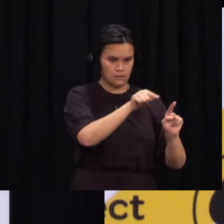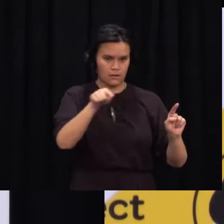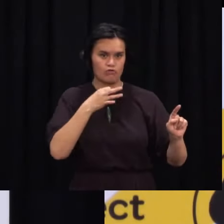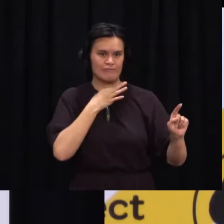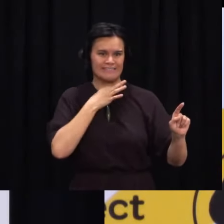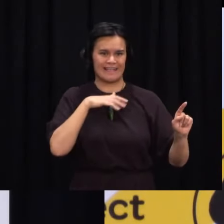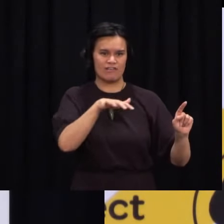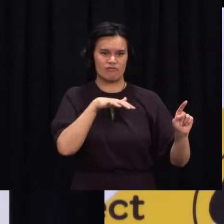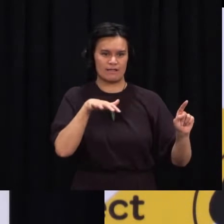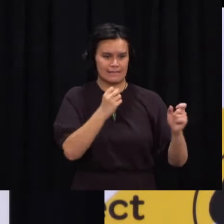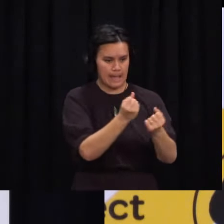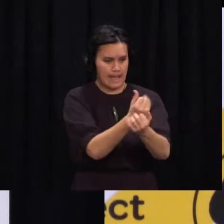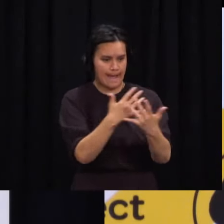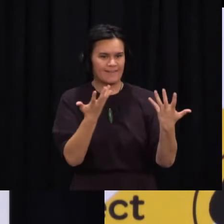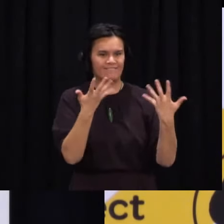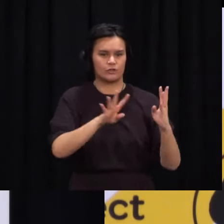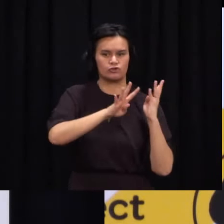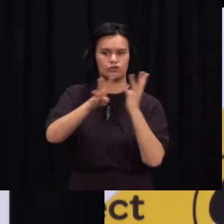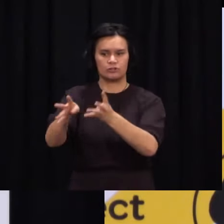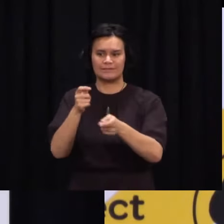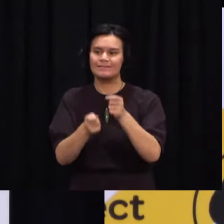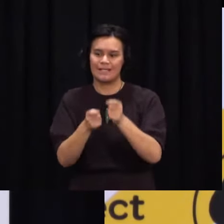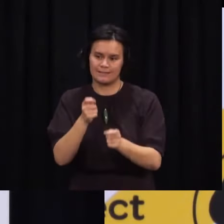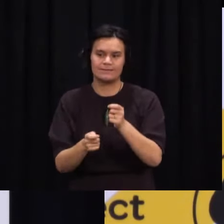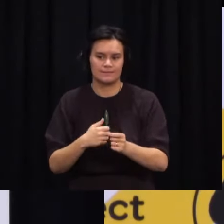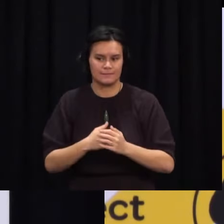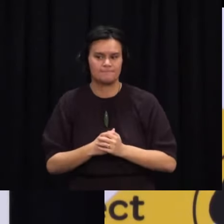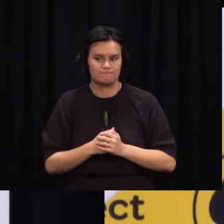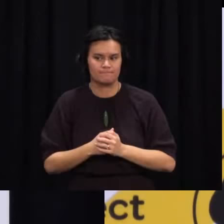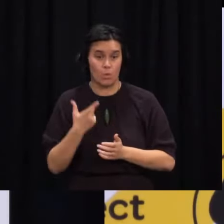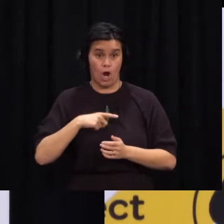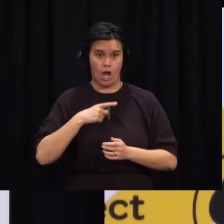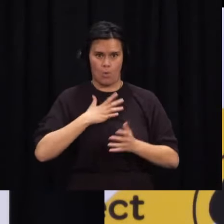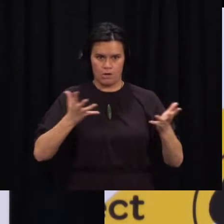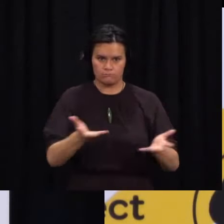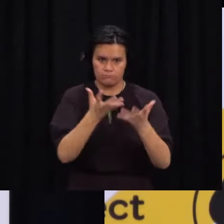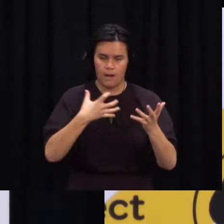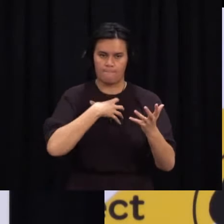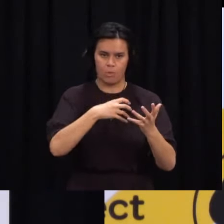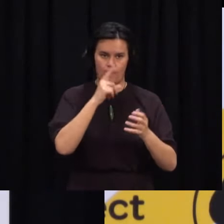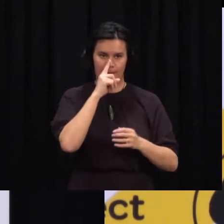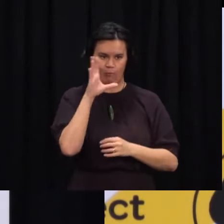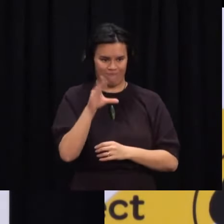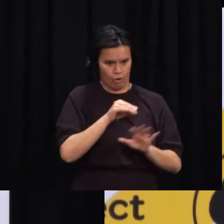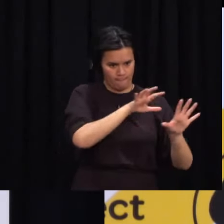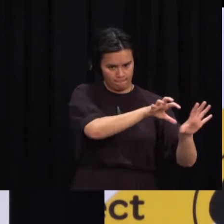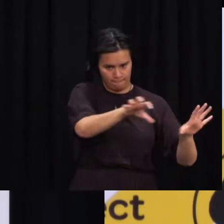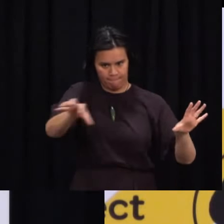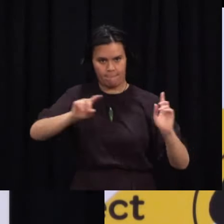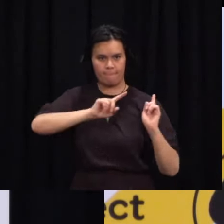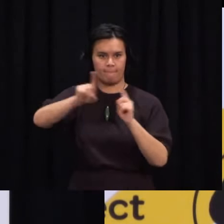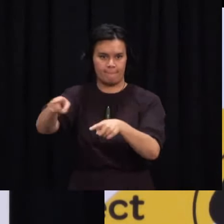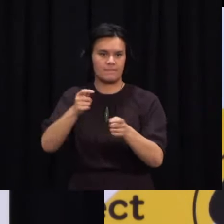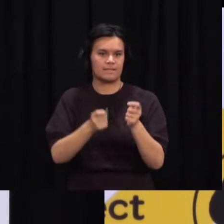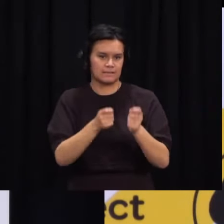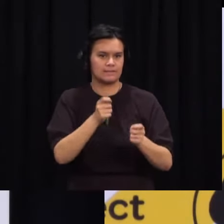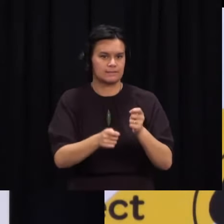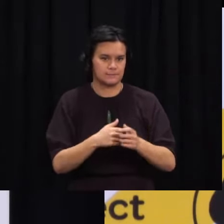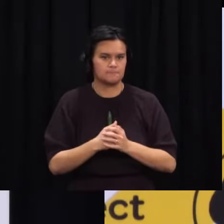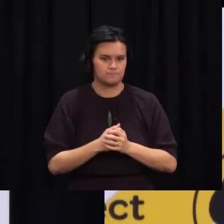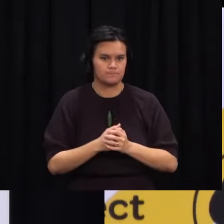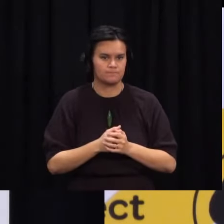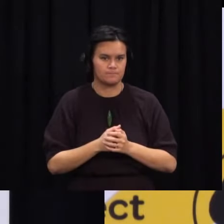up. We believe that will help us get in front of some of those cases that we are linking retrospectively, because we're tending to see